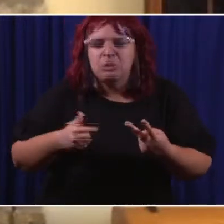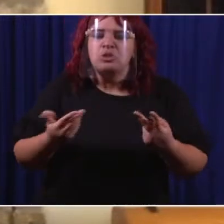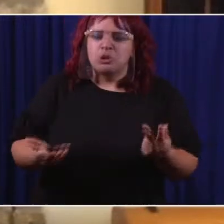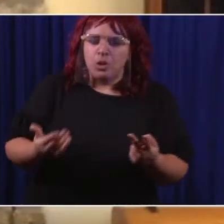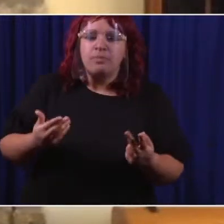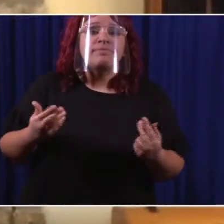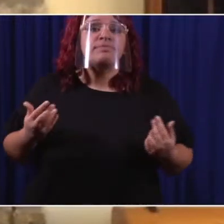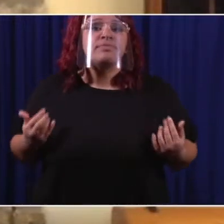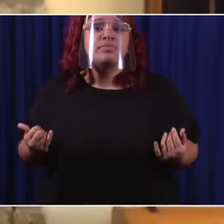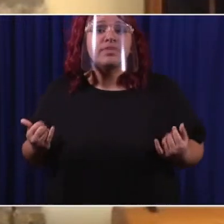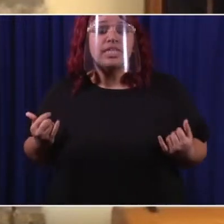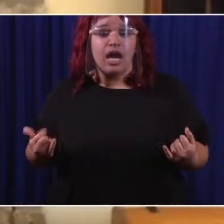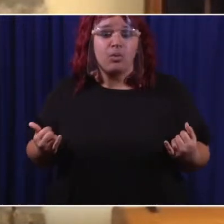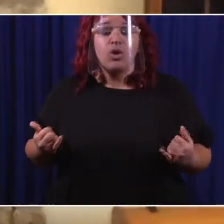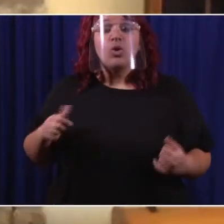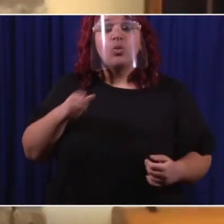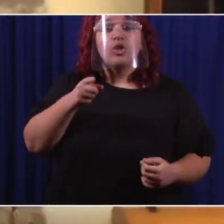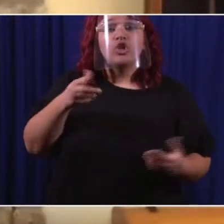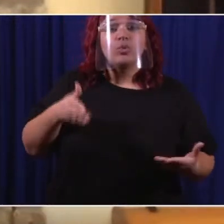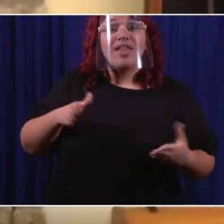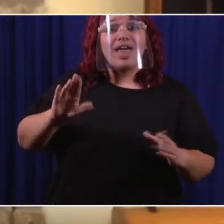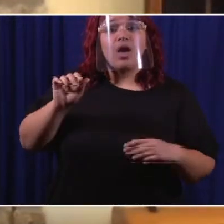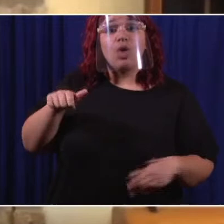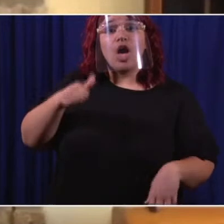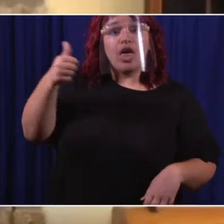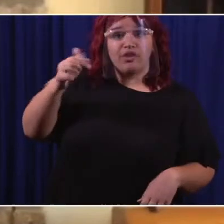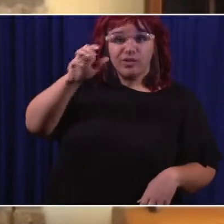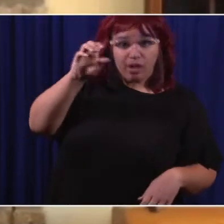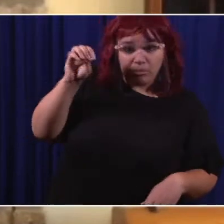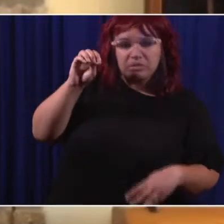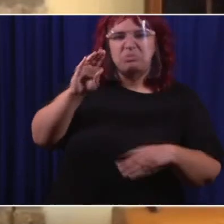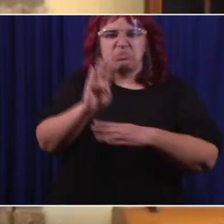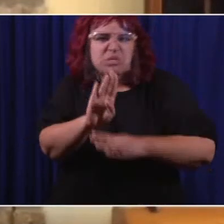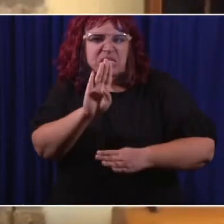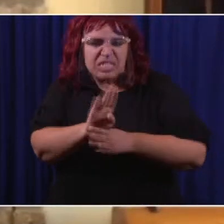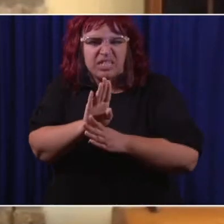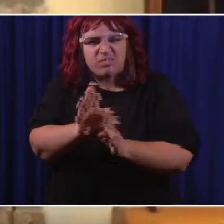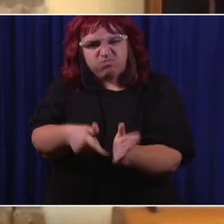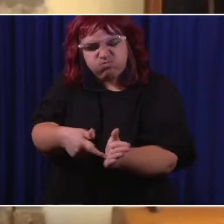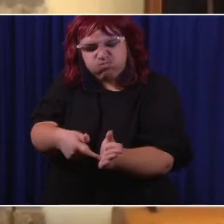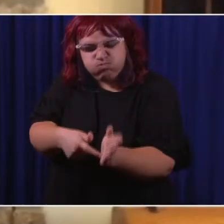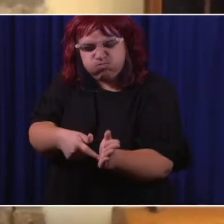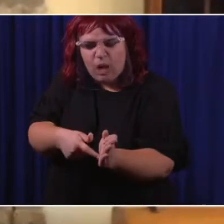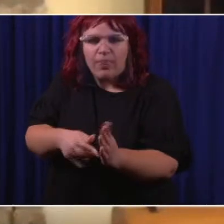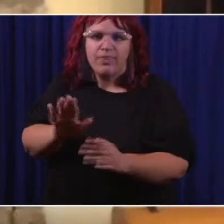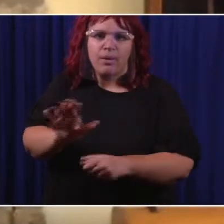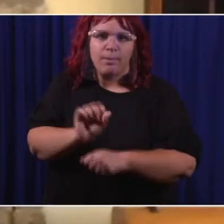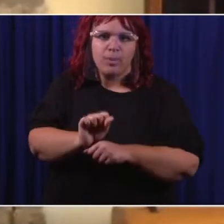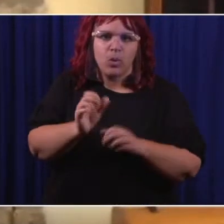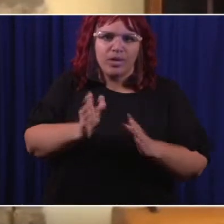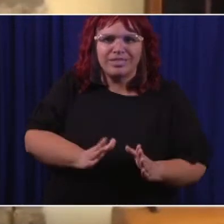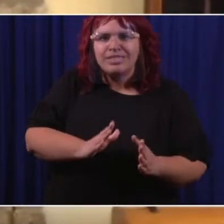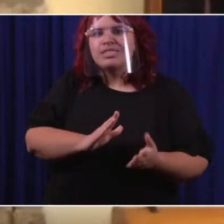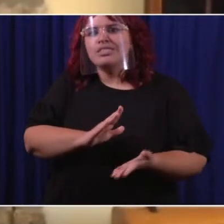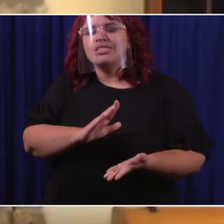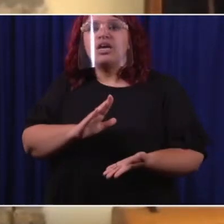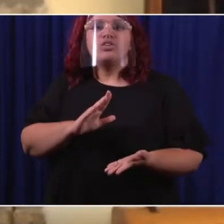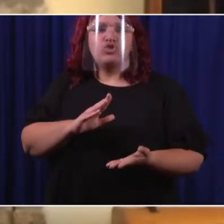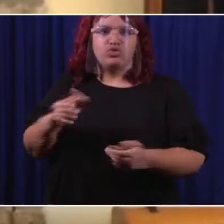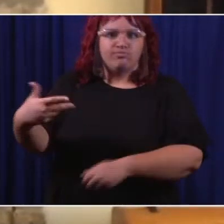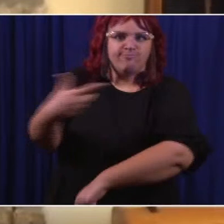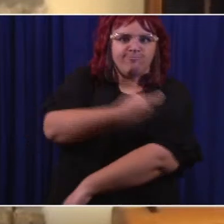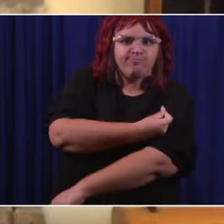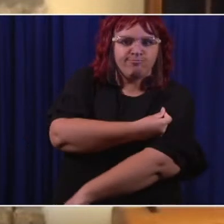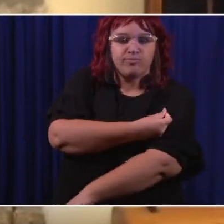allow others to mandate vaccines? For example, allowing businesses to require employees to vaccinate in order to work, or maybe prospective